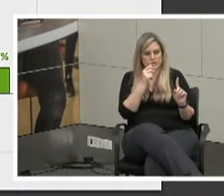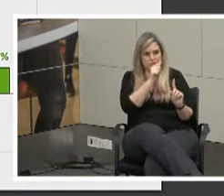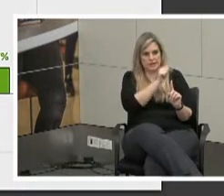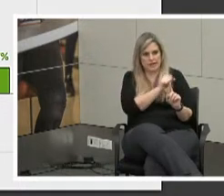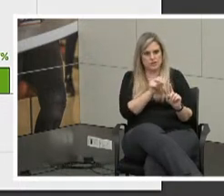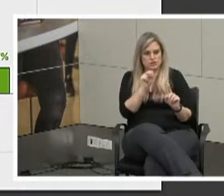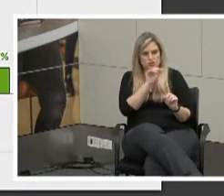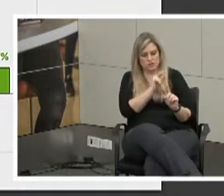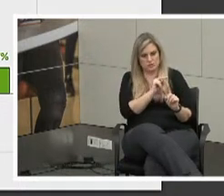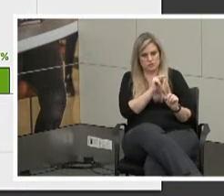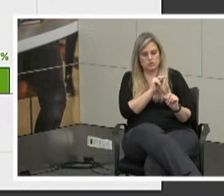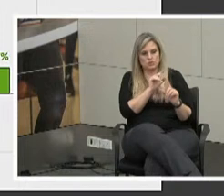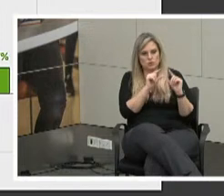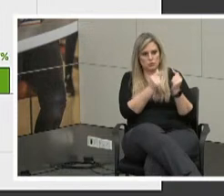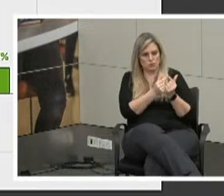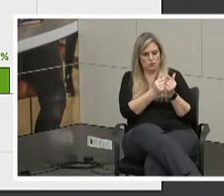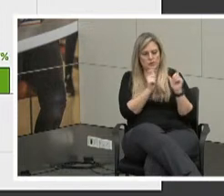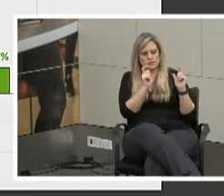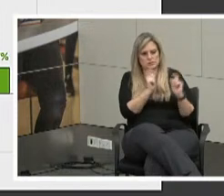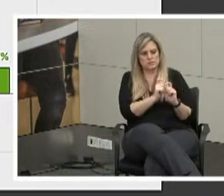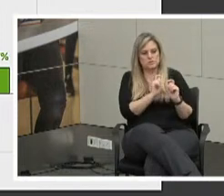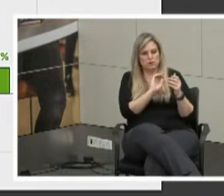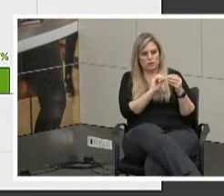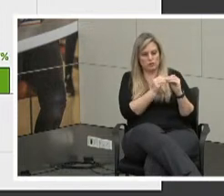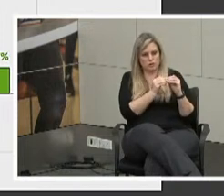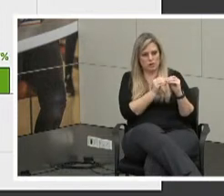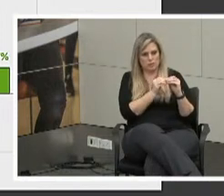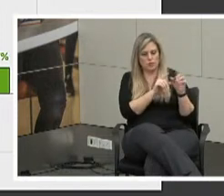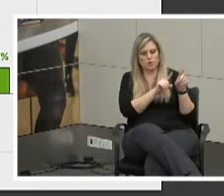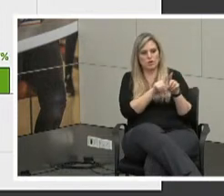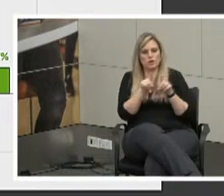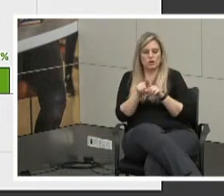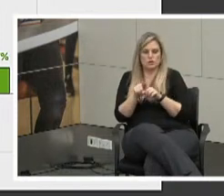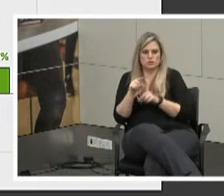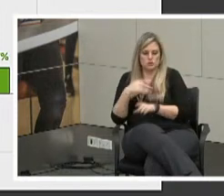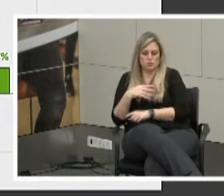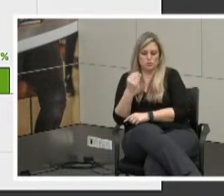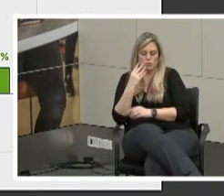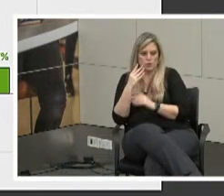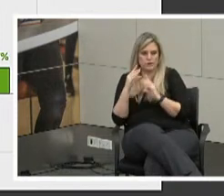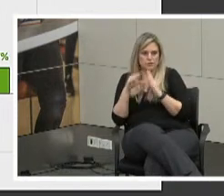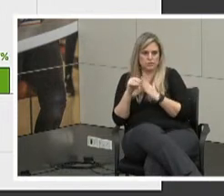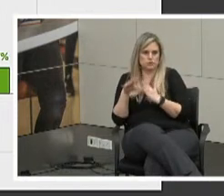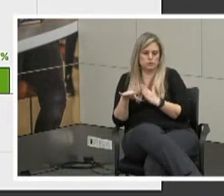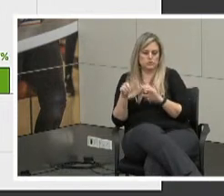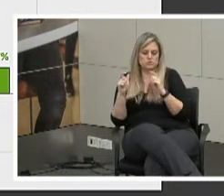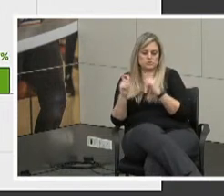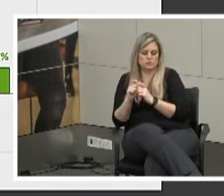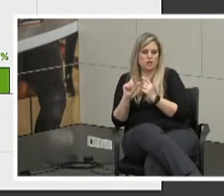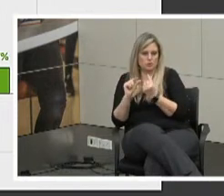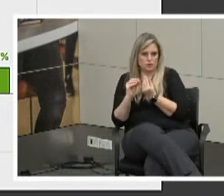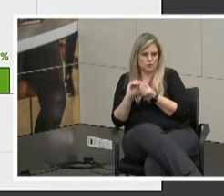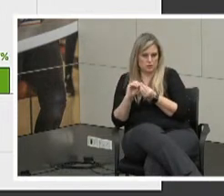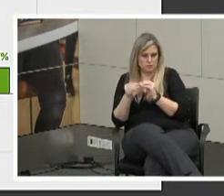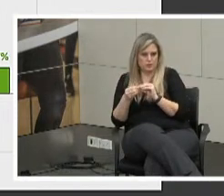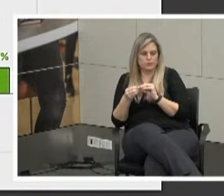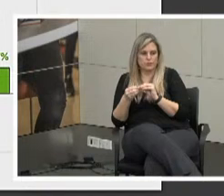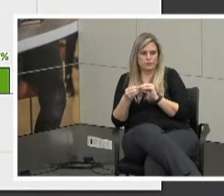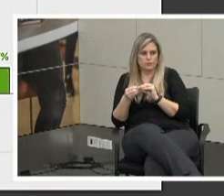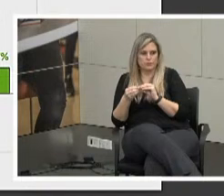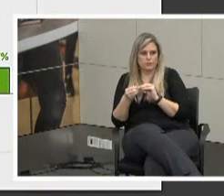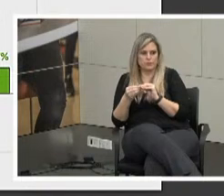group um is a smaller number as well as white students um with students